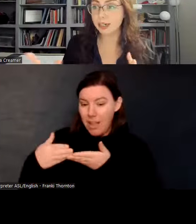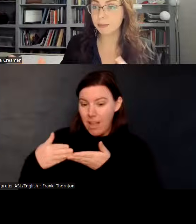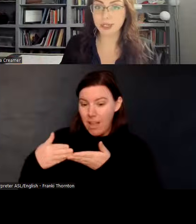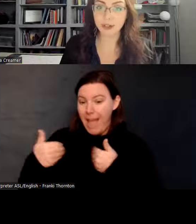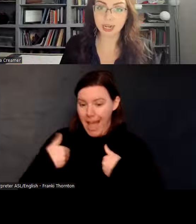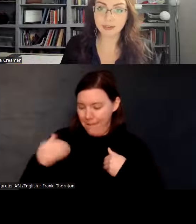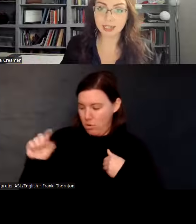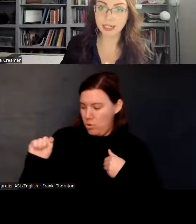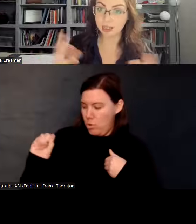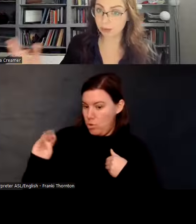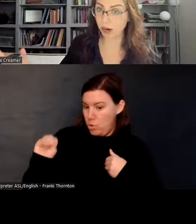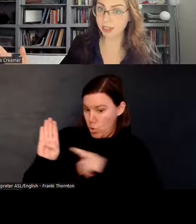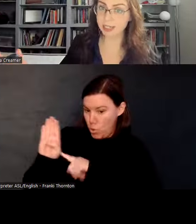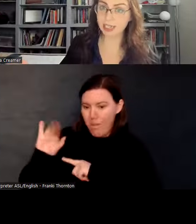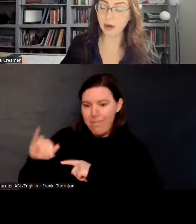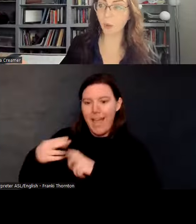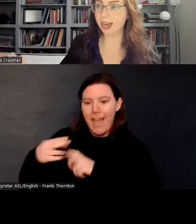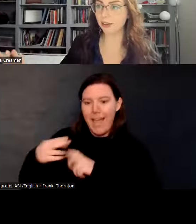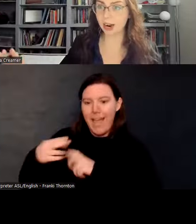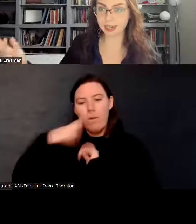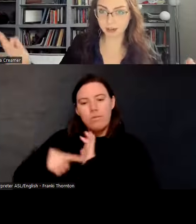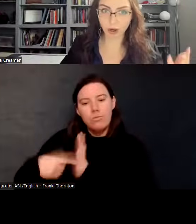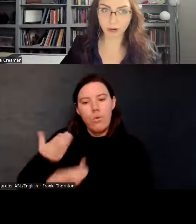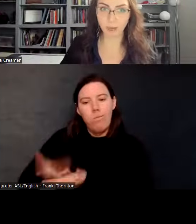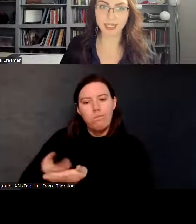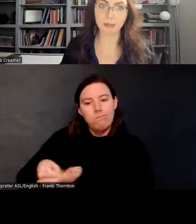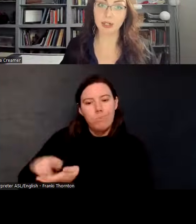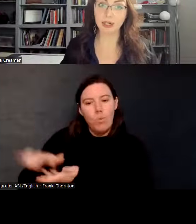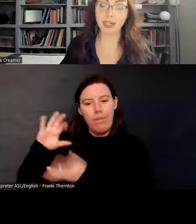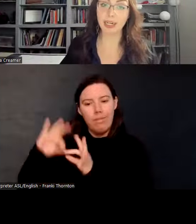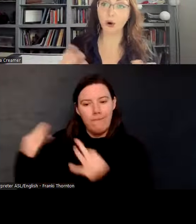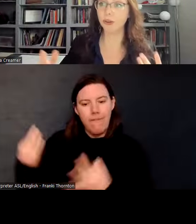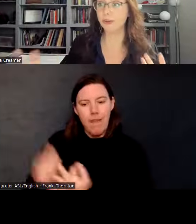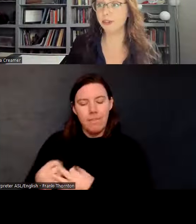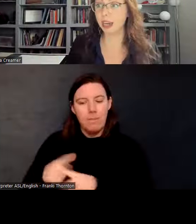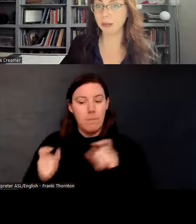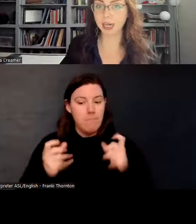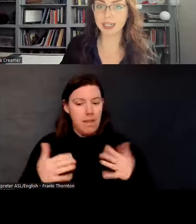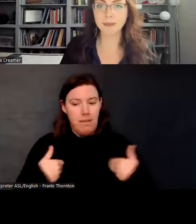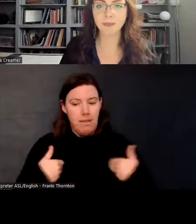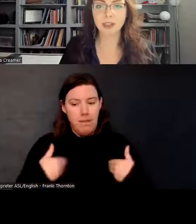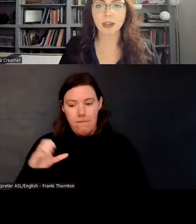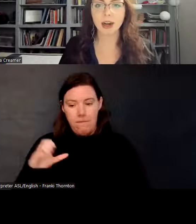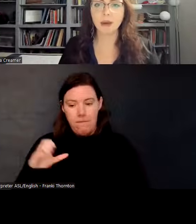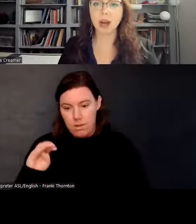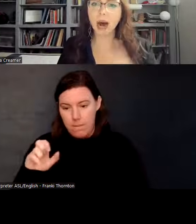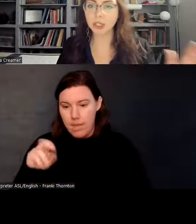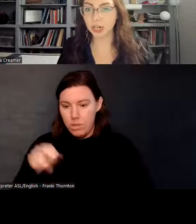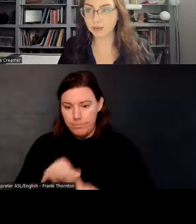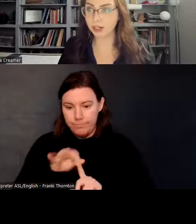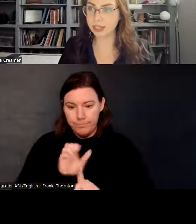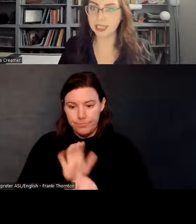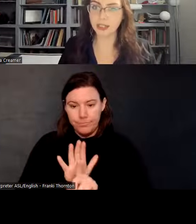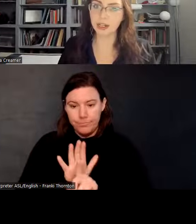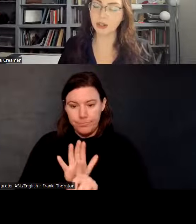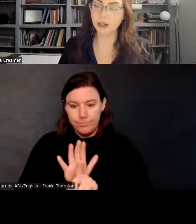Middle Assyrian period graves in the provinces had a wide variety of wealth, with some burials containing over 50 objects. Common